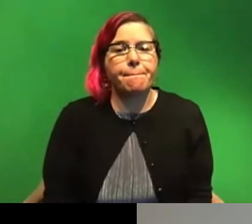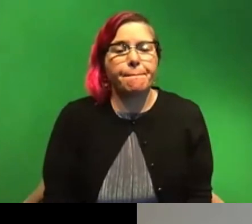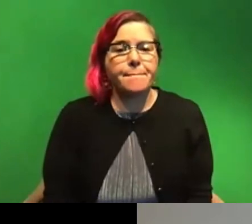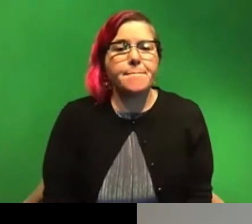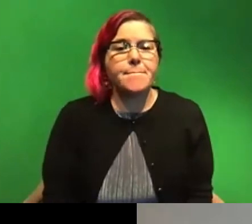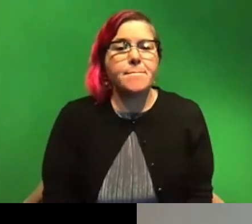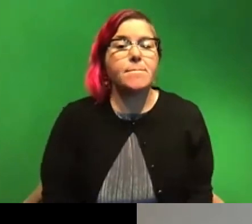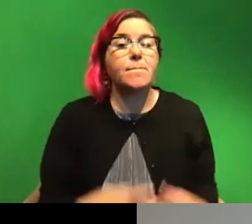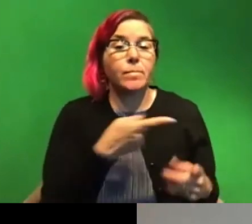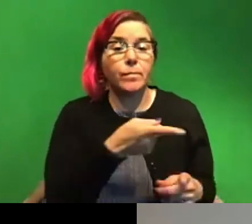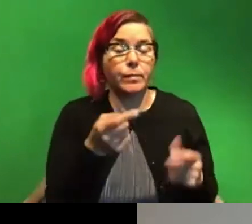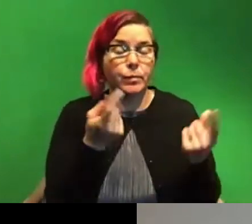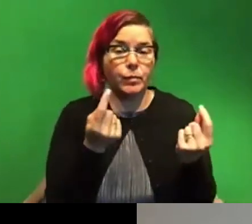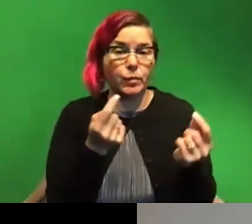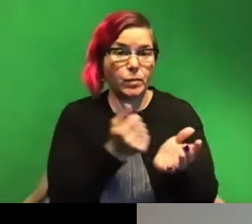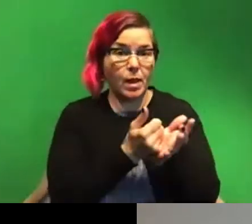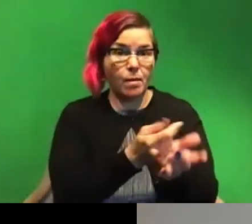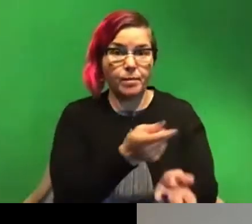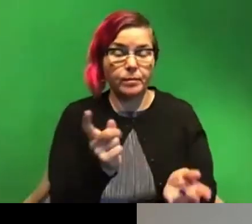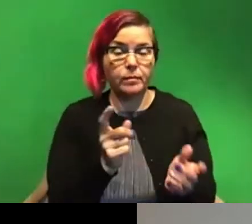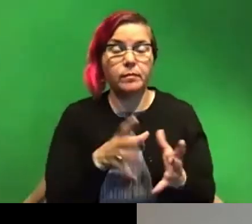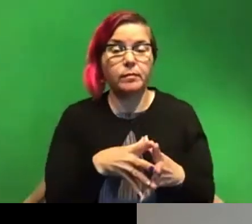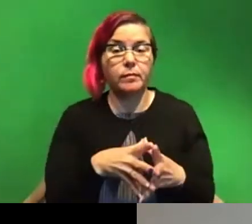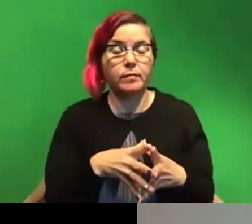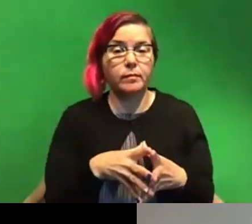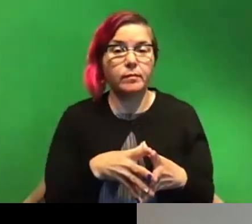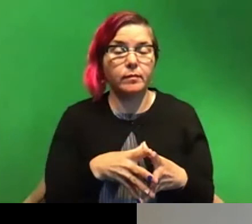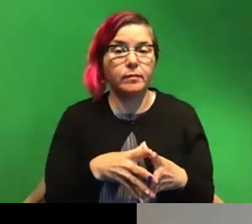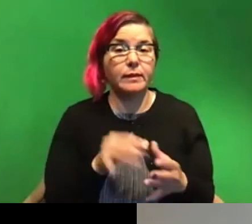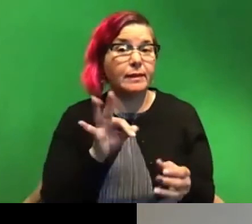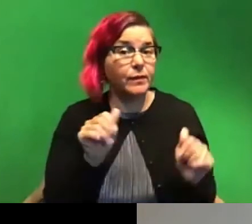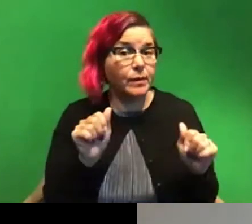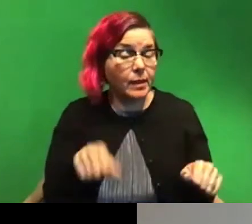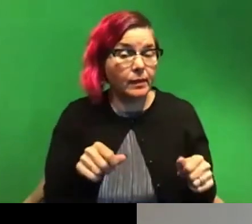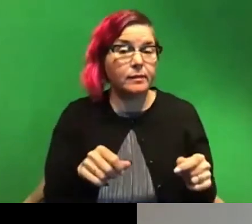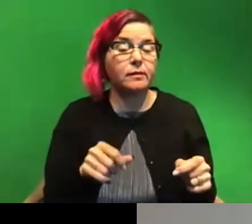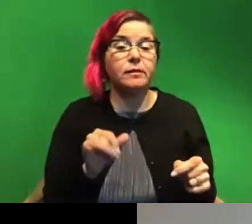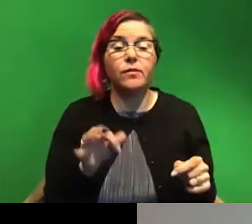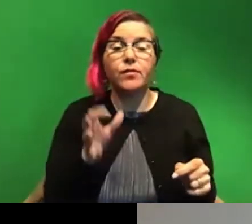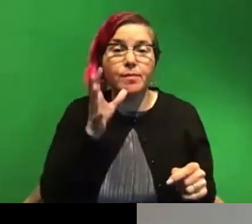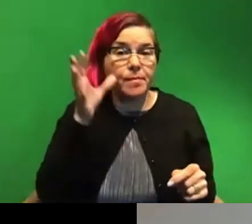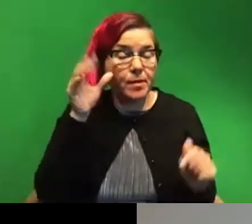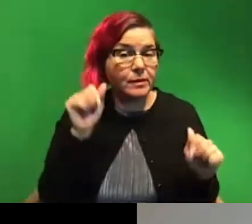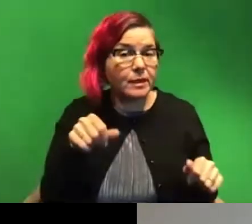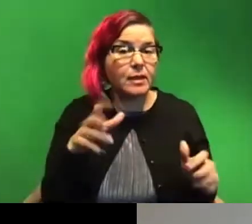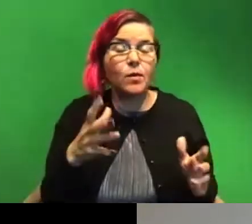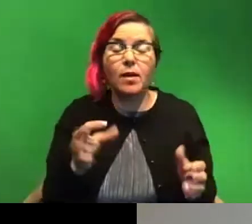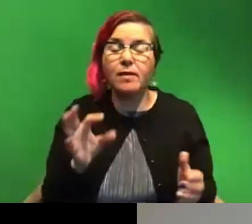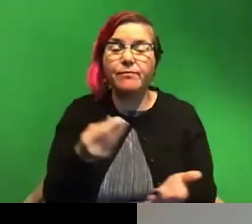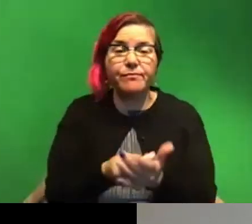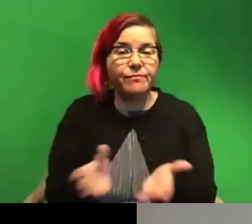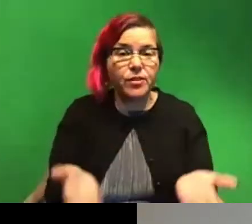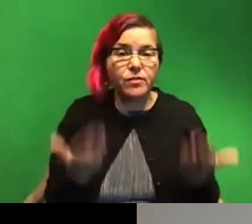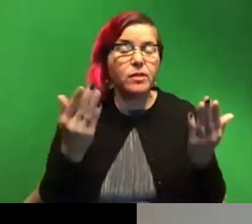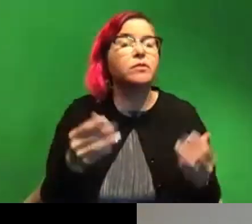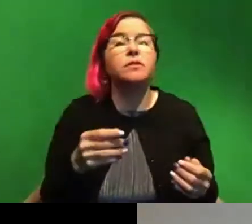that you can do to help those groups is, if you can, or if your parents can, or if you want to do a fundraiser, is to